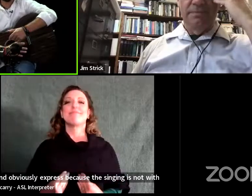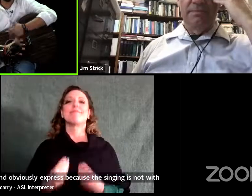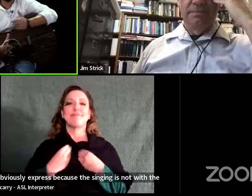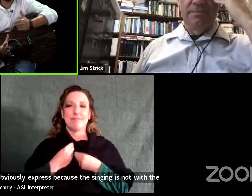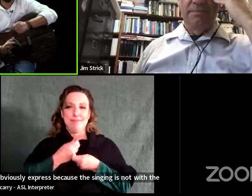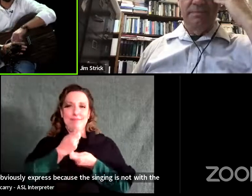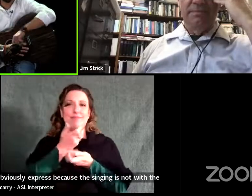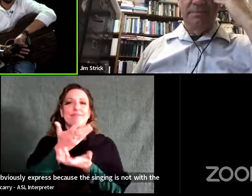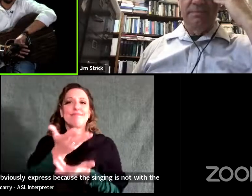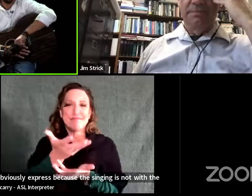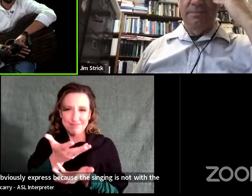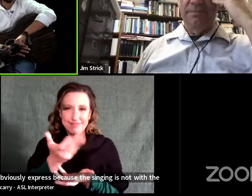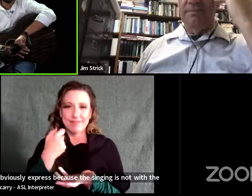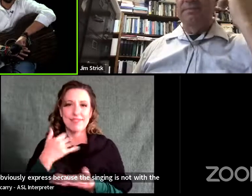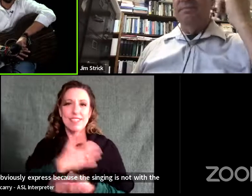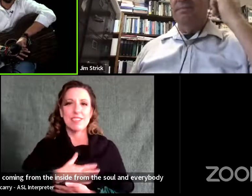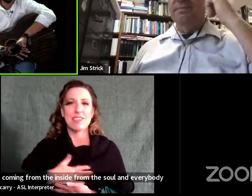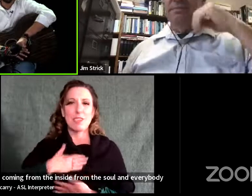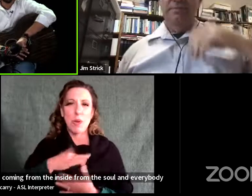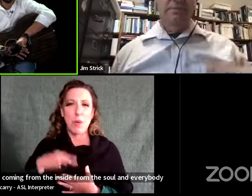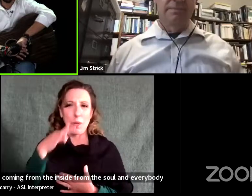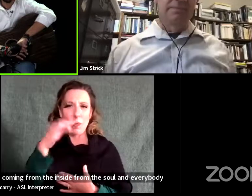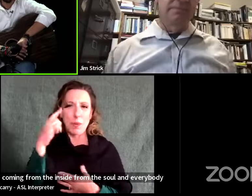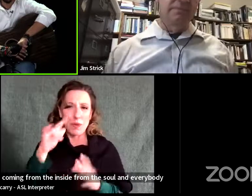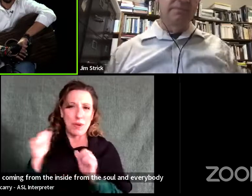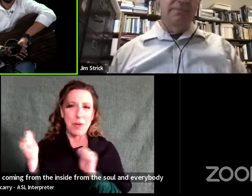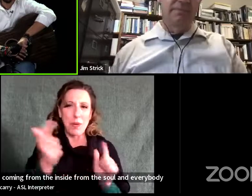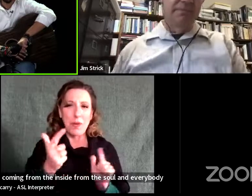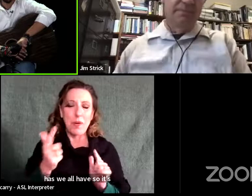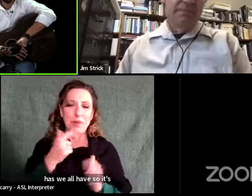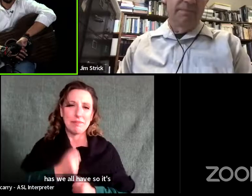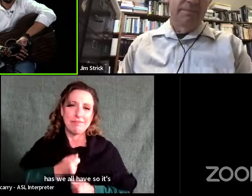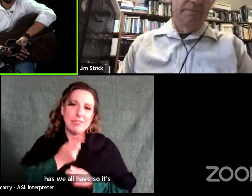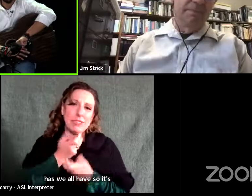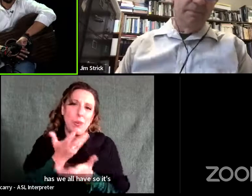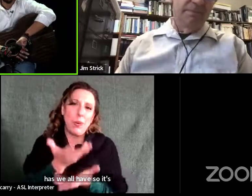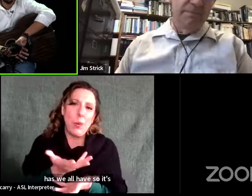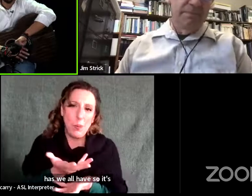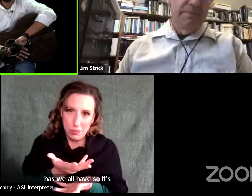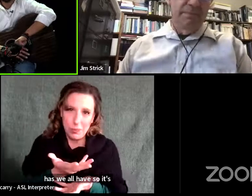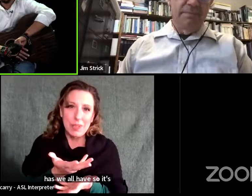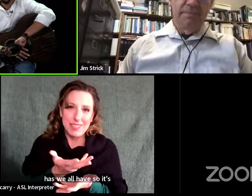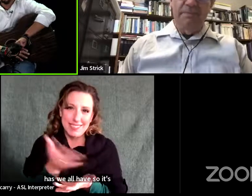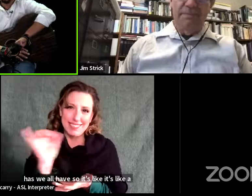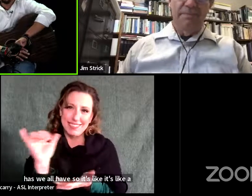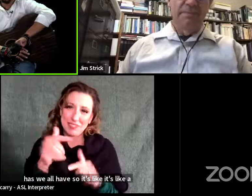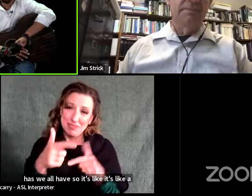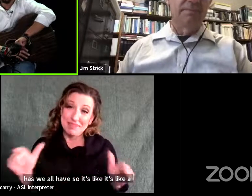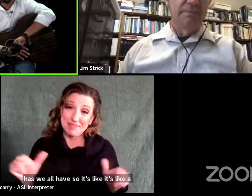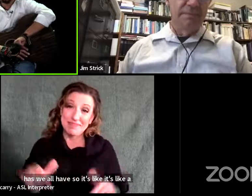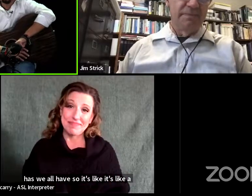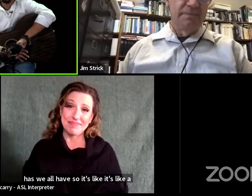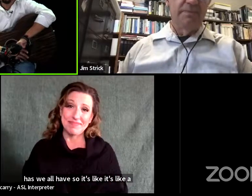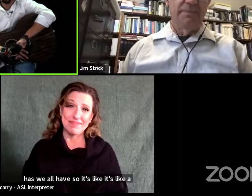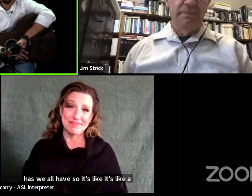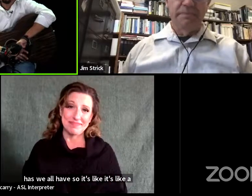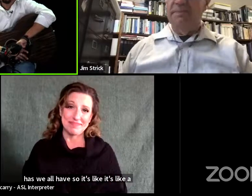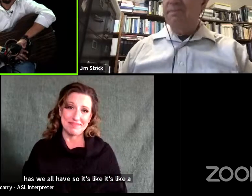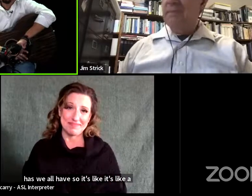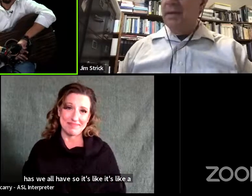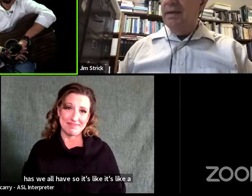everybody has, we all have souls, so it's like a, It's like a language.